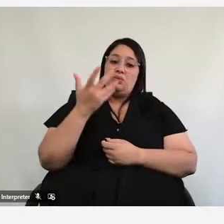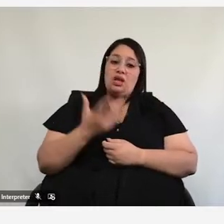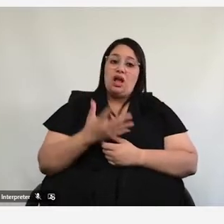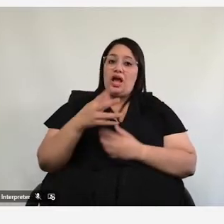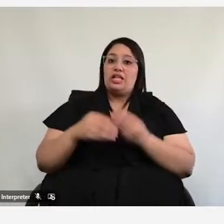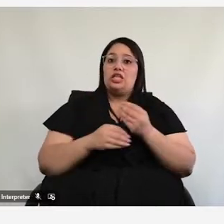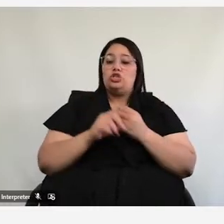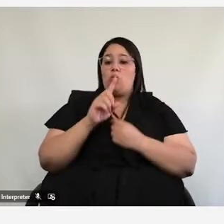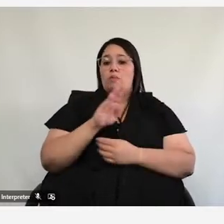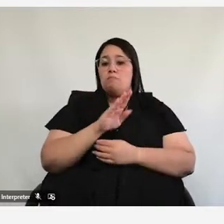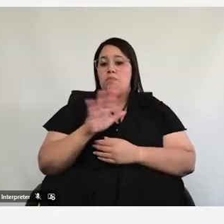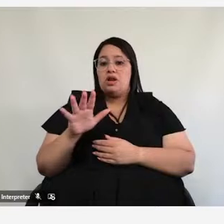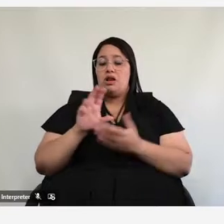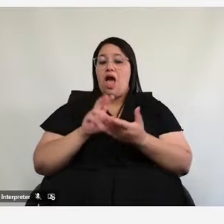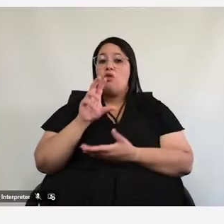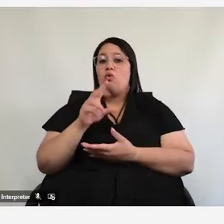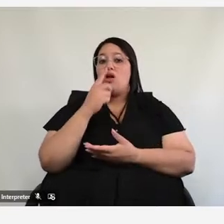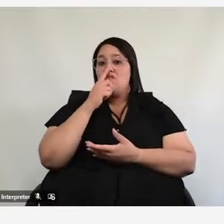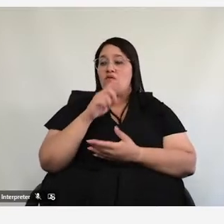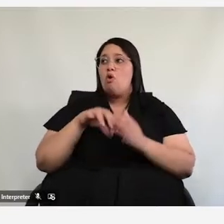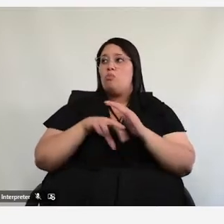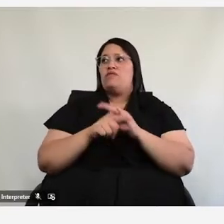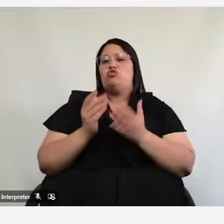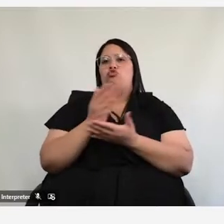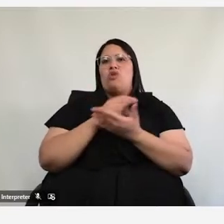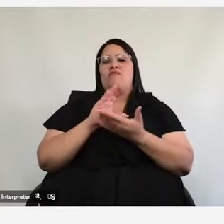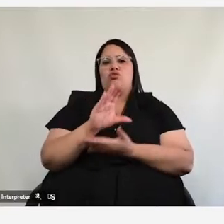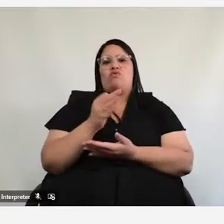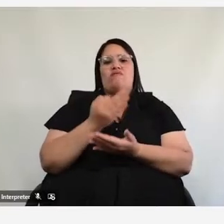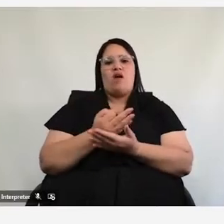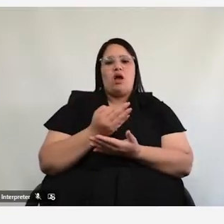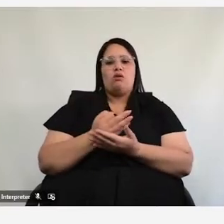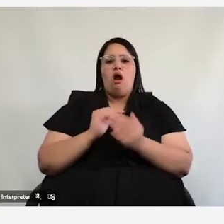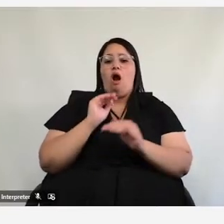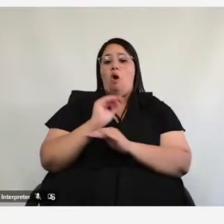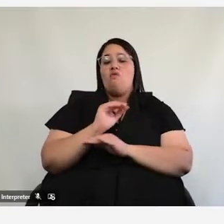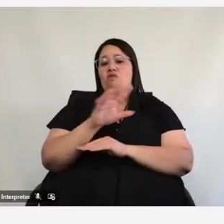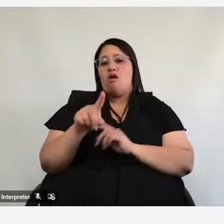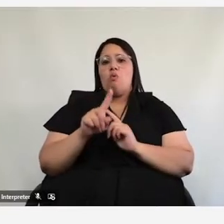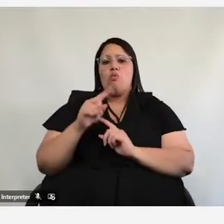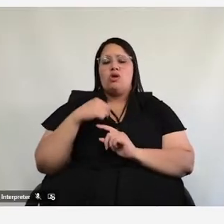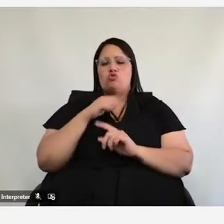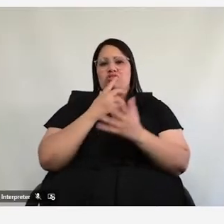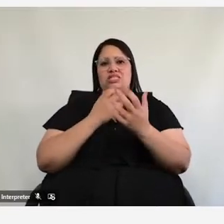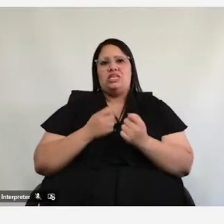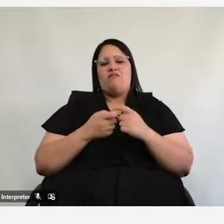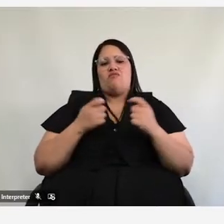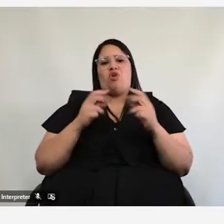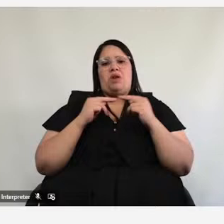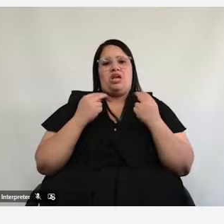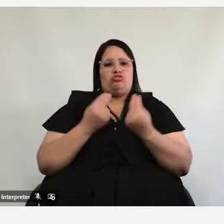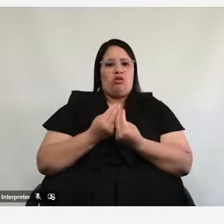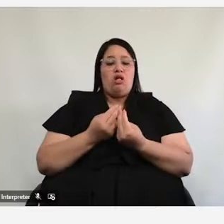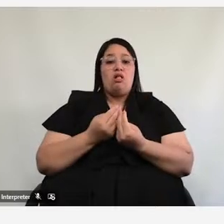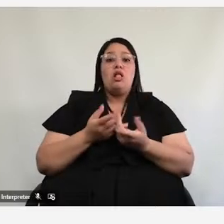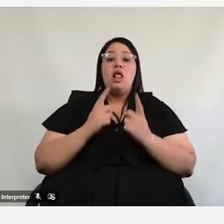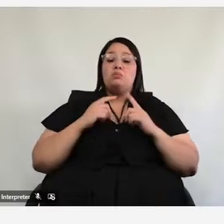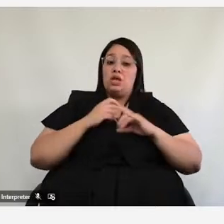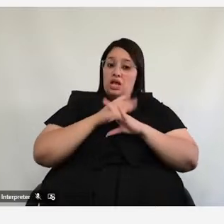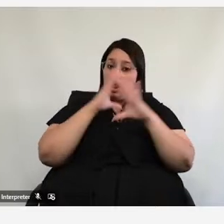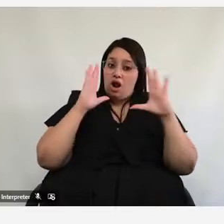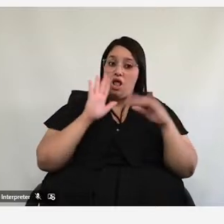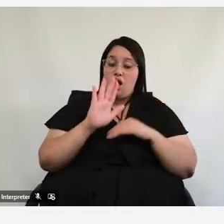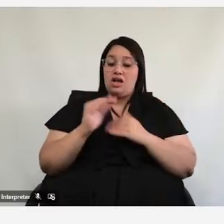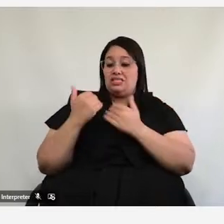1 billion has been allocated from the Provincial Revenue Fund over and above what we received from National. Let me be clear, the